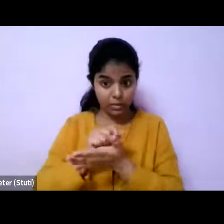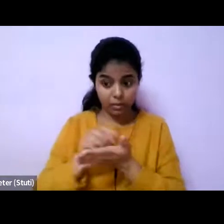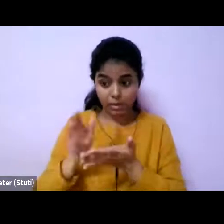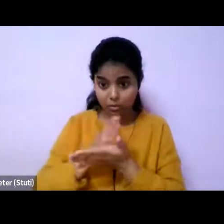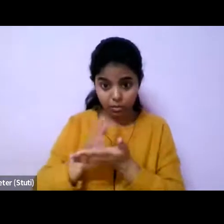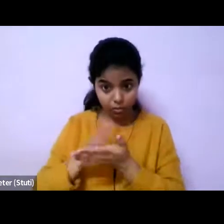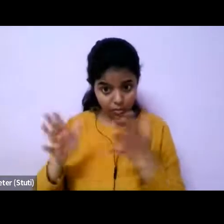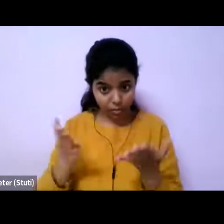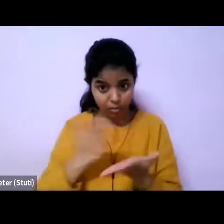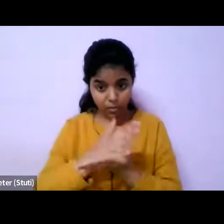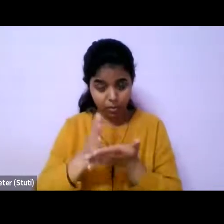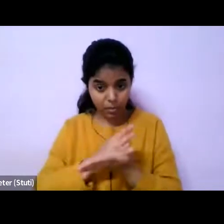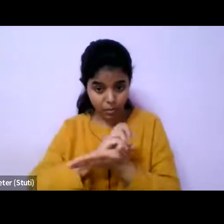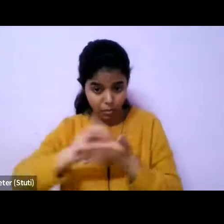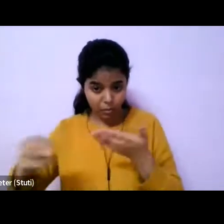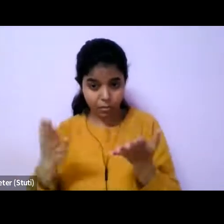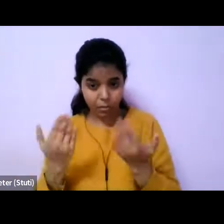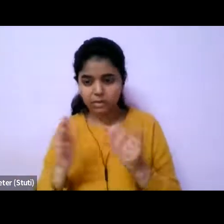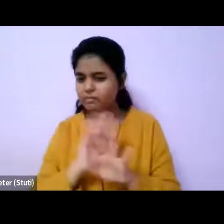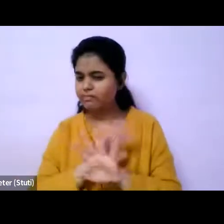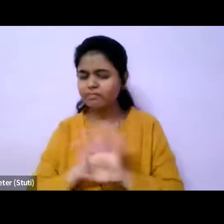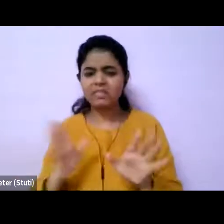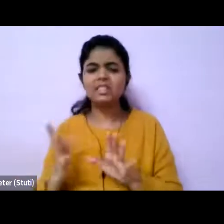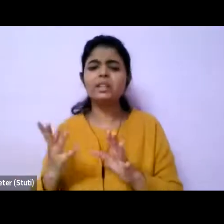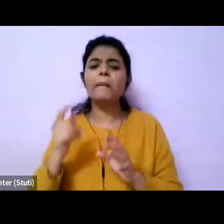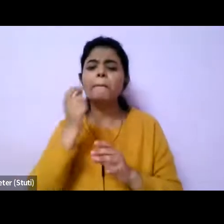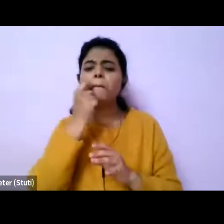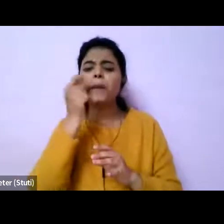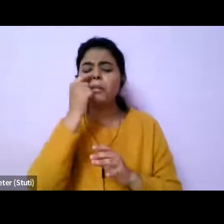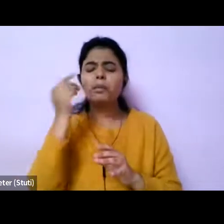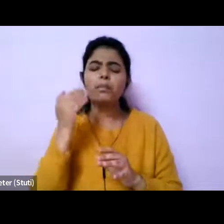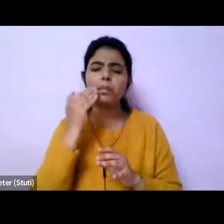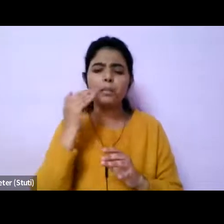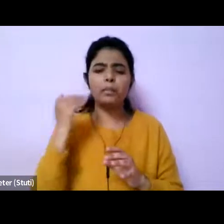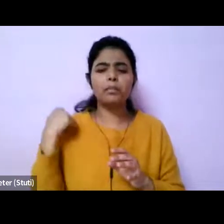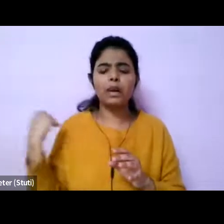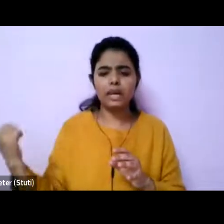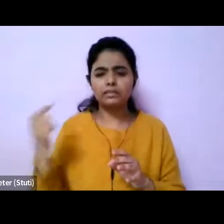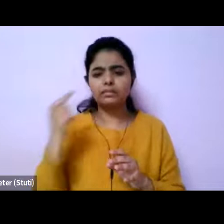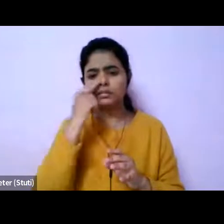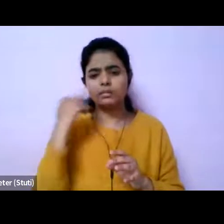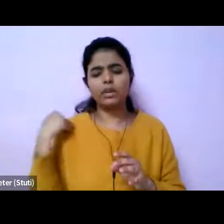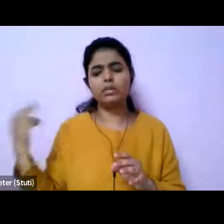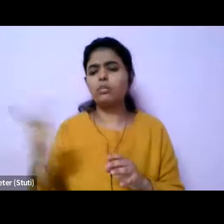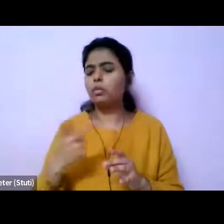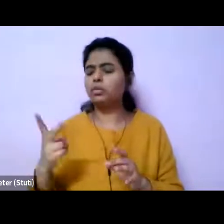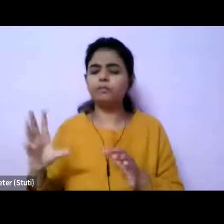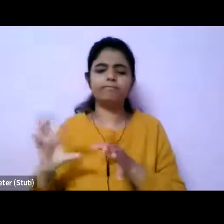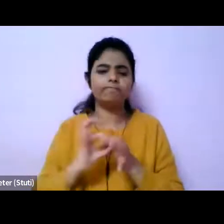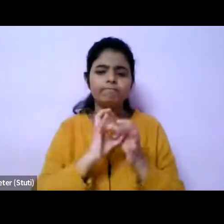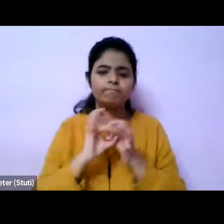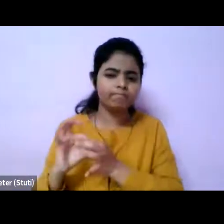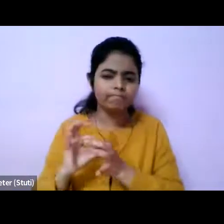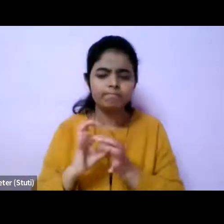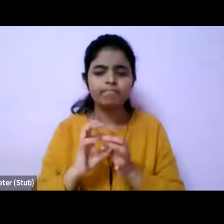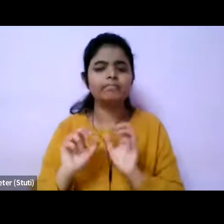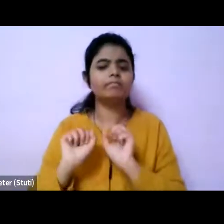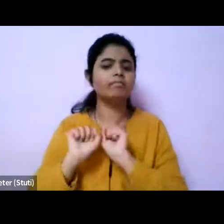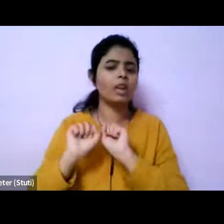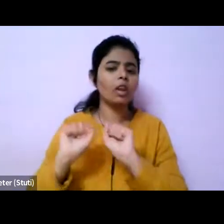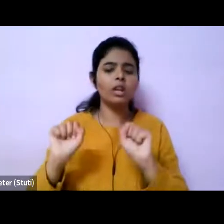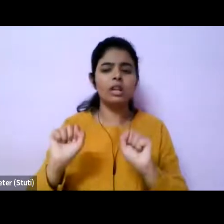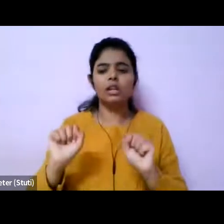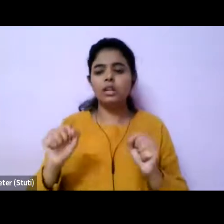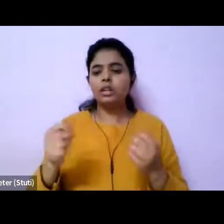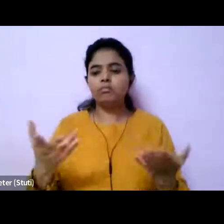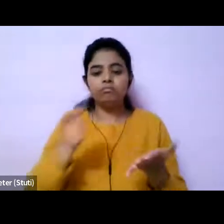nor removed by writing. Dan's efforts to manifest Tara onto the white surface of papers